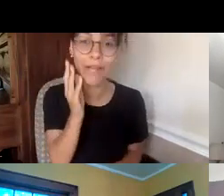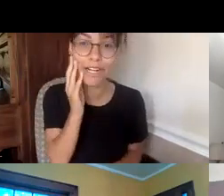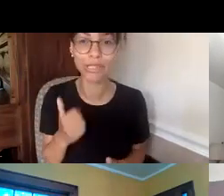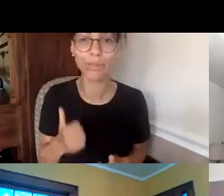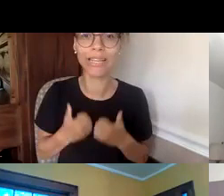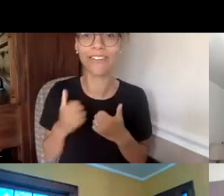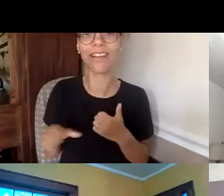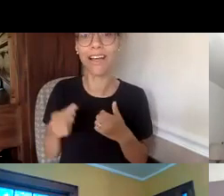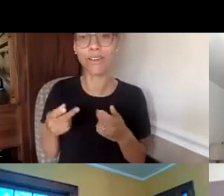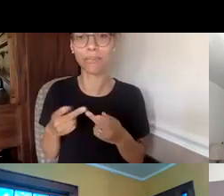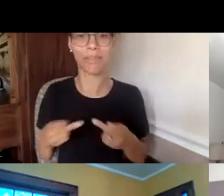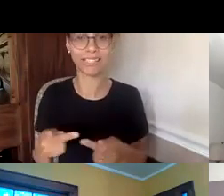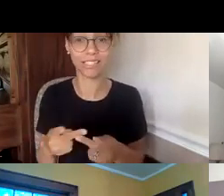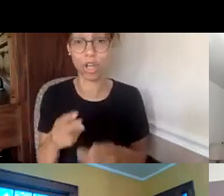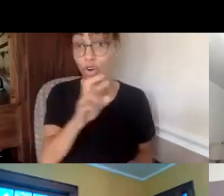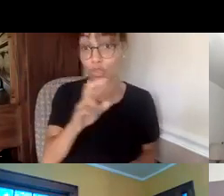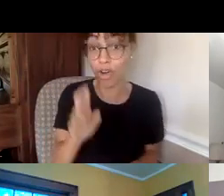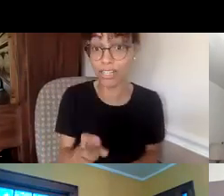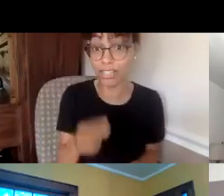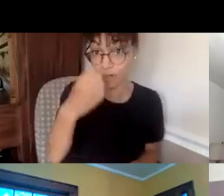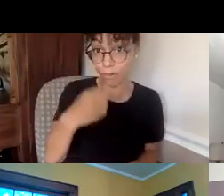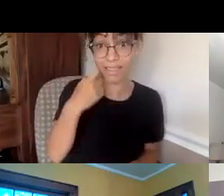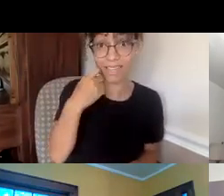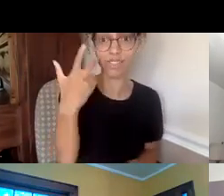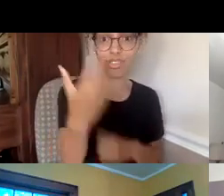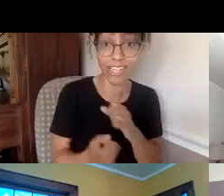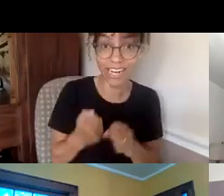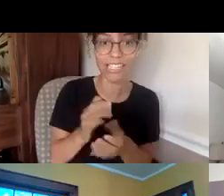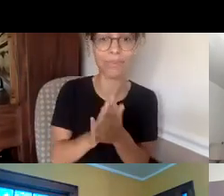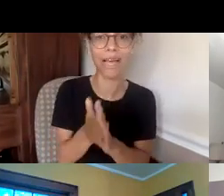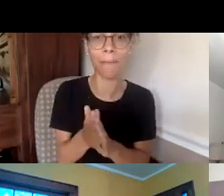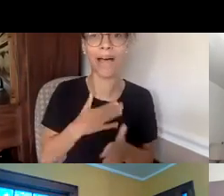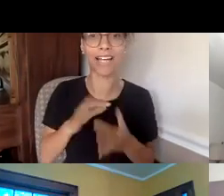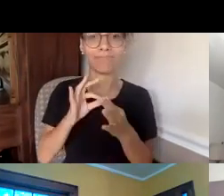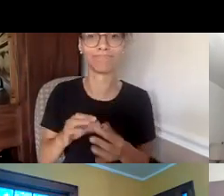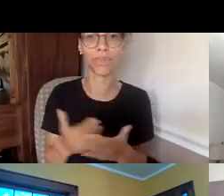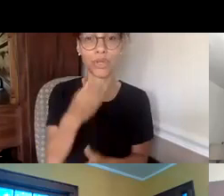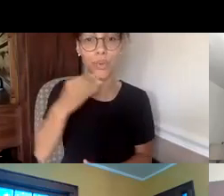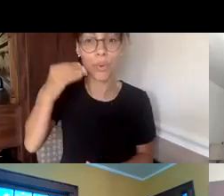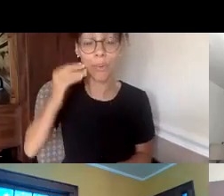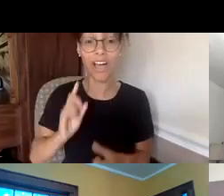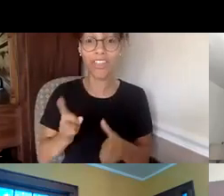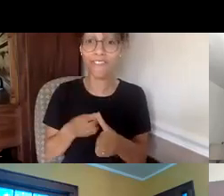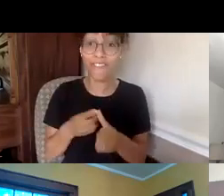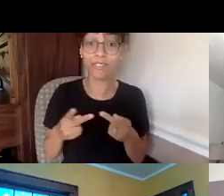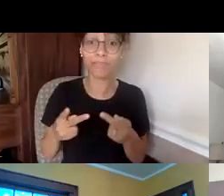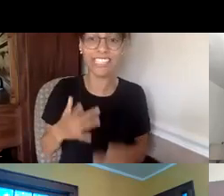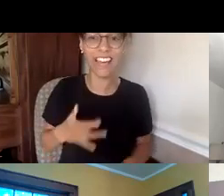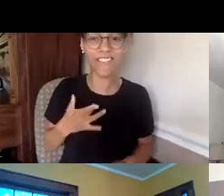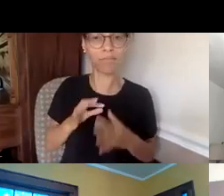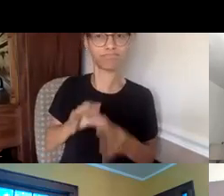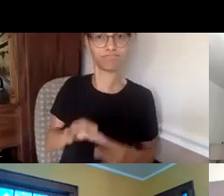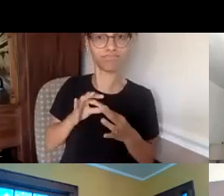well. And Rochester, for me, at least in the last 3 years, has really become my new home. It's the first place I've felt like that since I've left home.